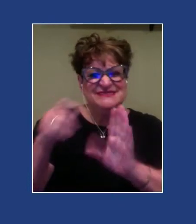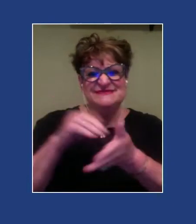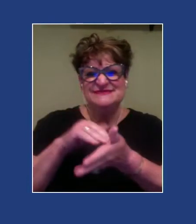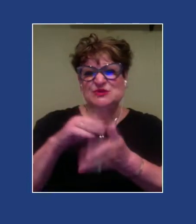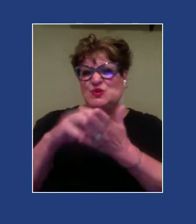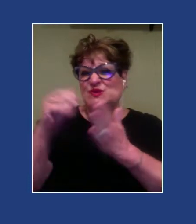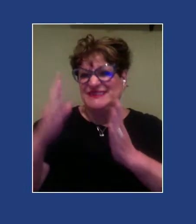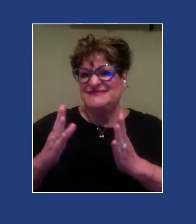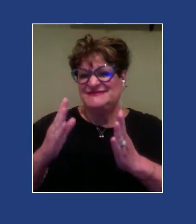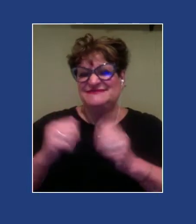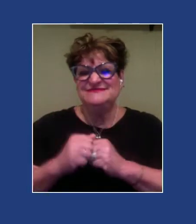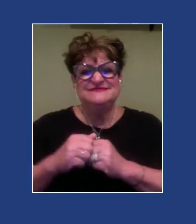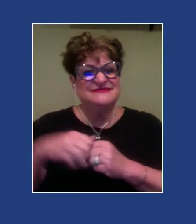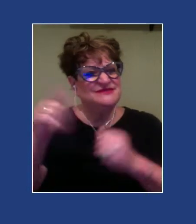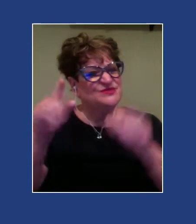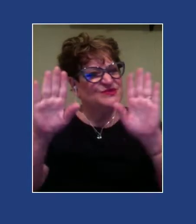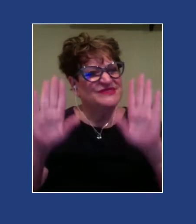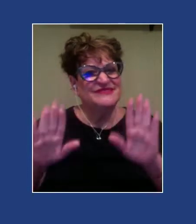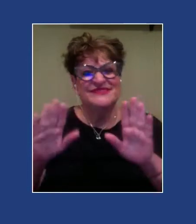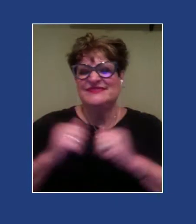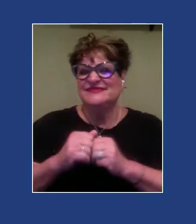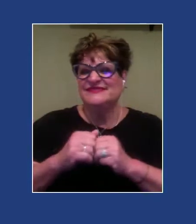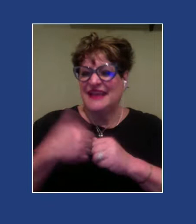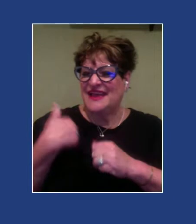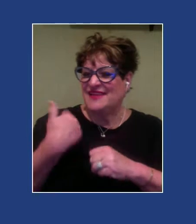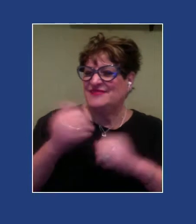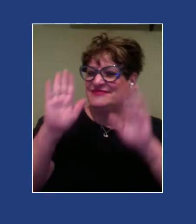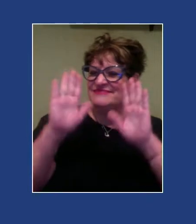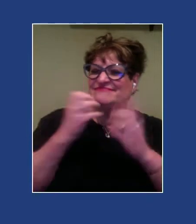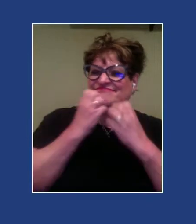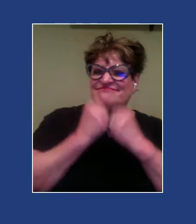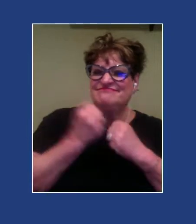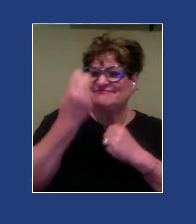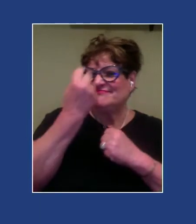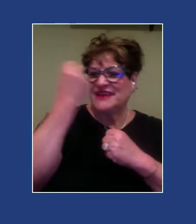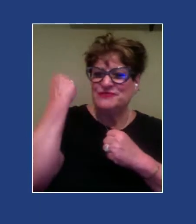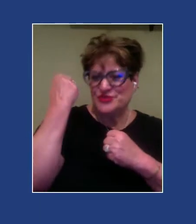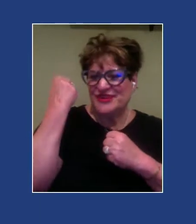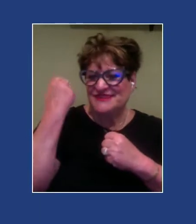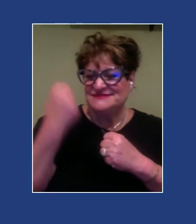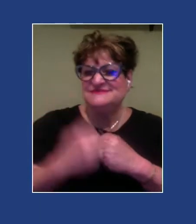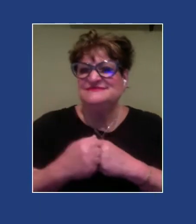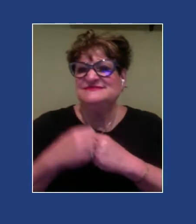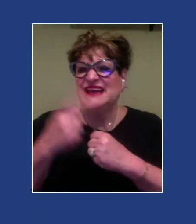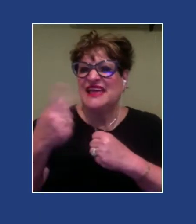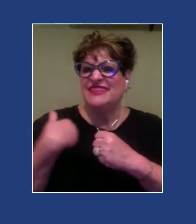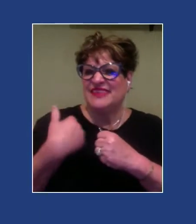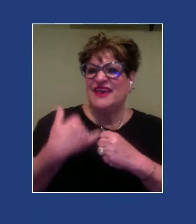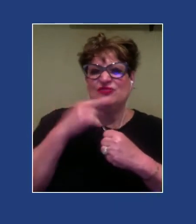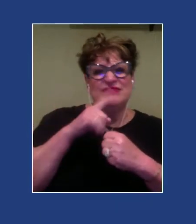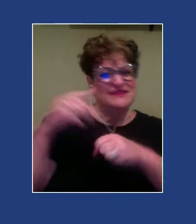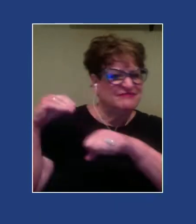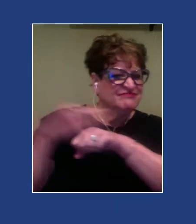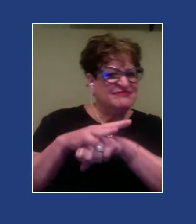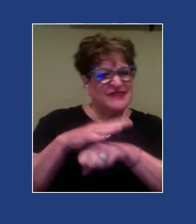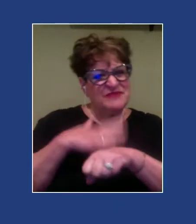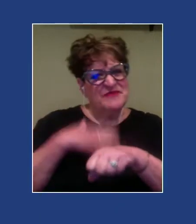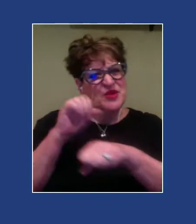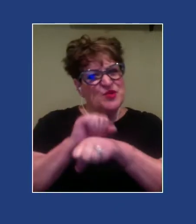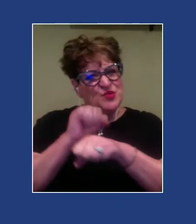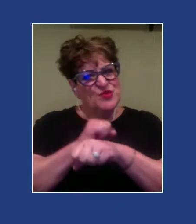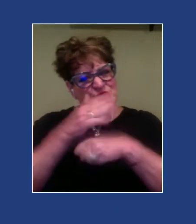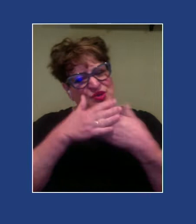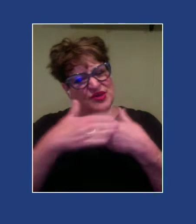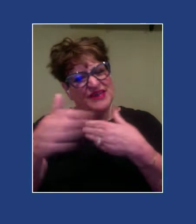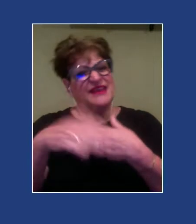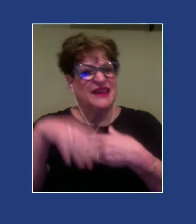this world that I have such fond memories of working in, and that's informed all the work that I do in the area of